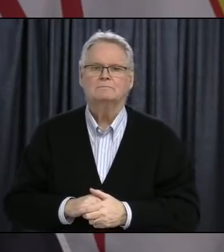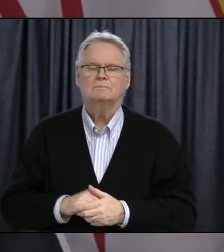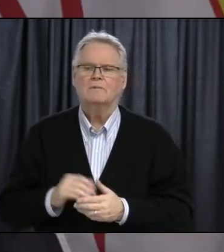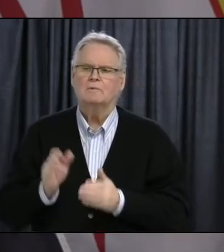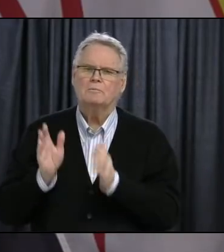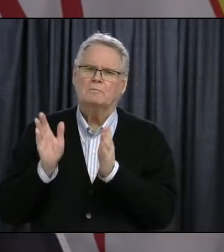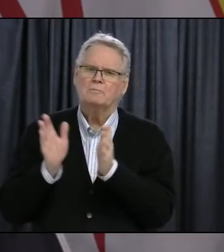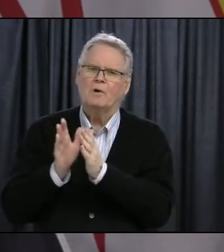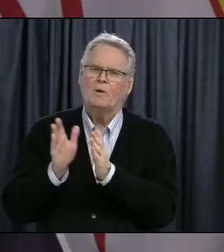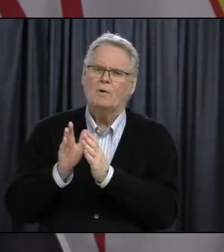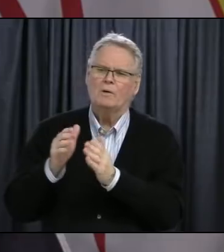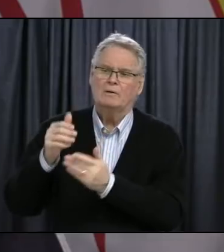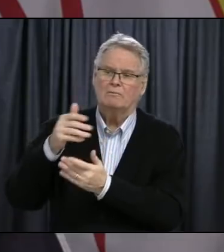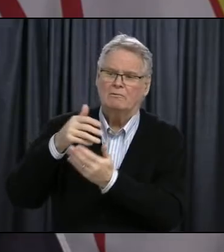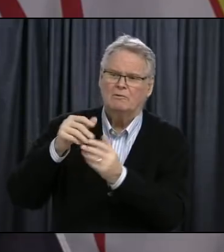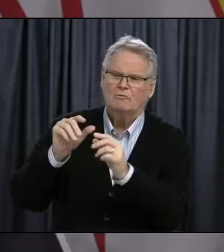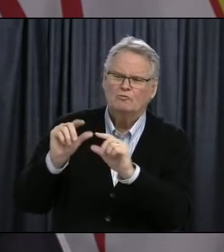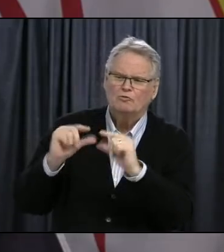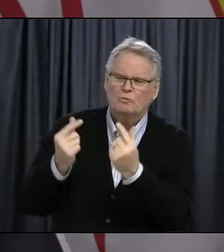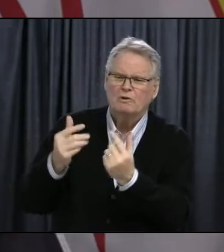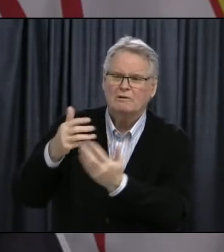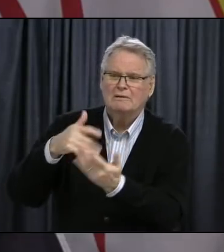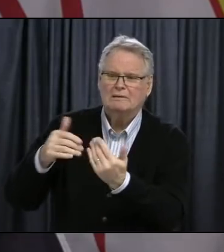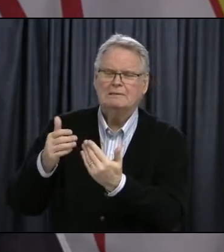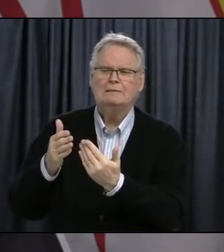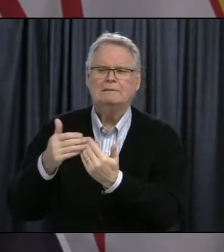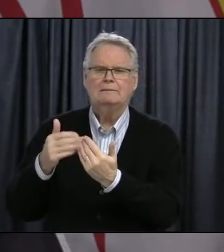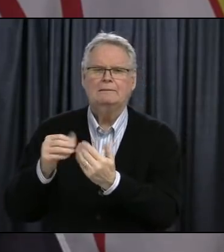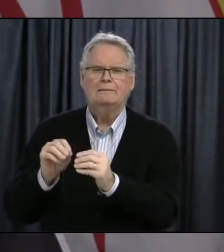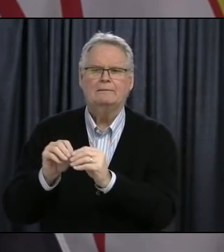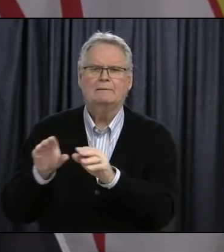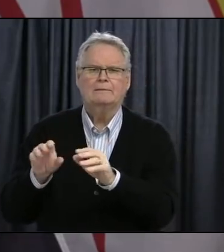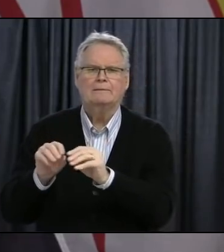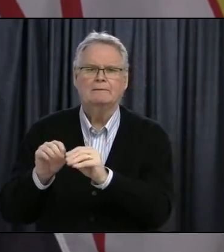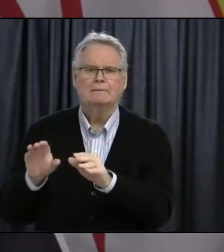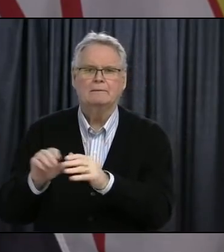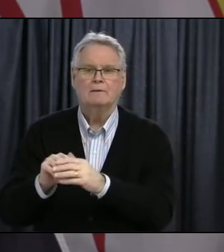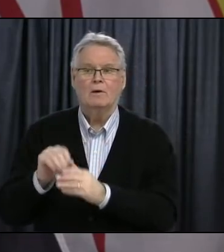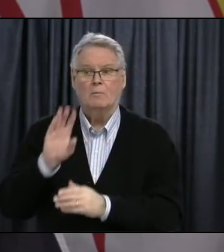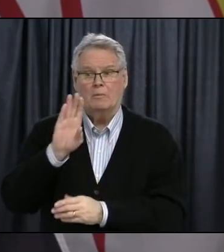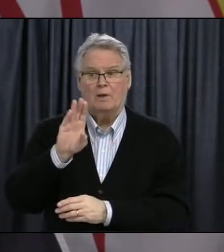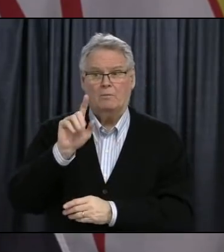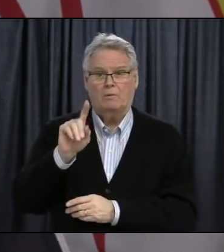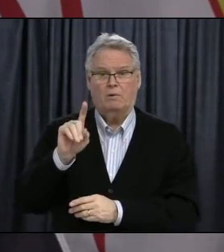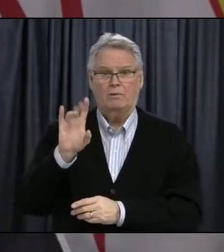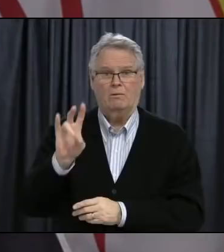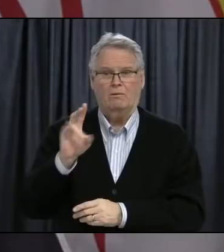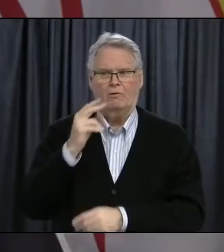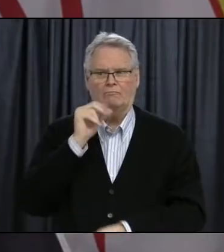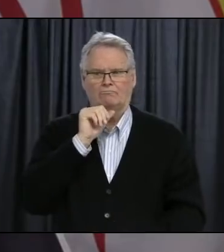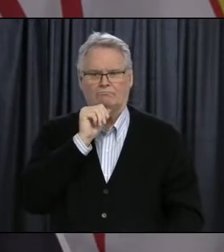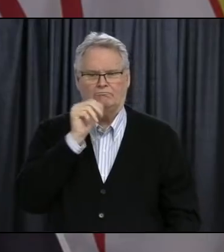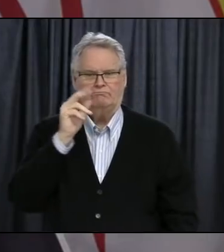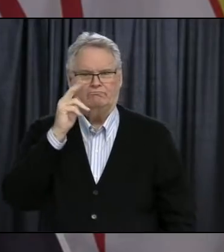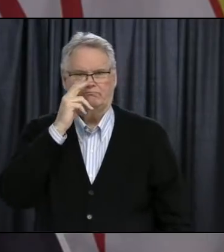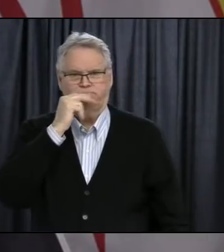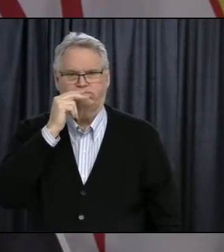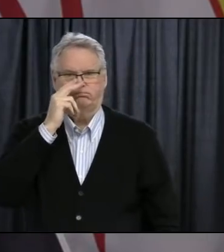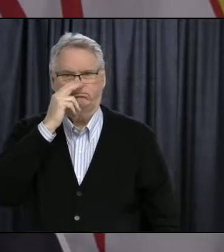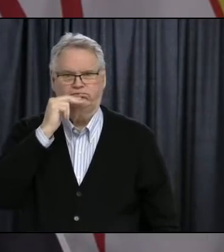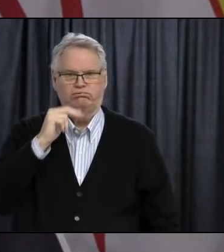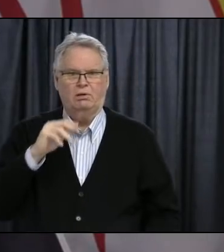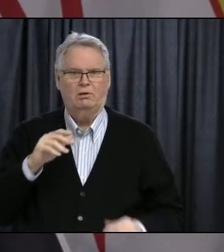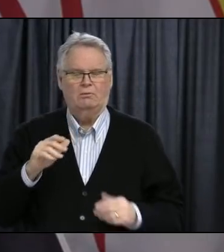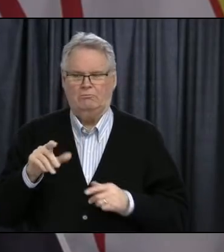especially with this variant, we're seeing a lot of very quick and easy transmission in those small social groups. So we're really